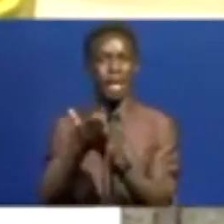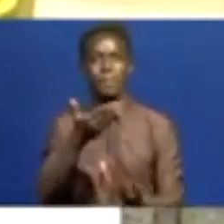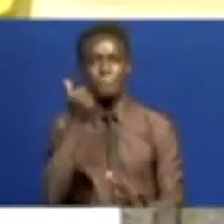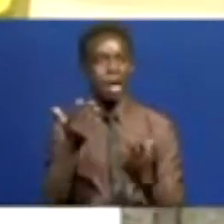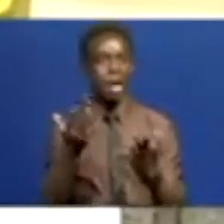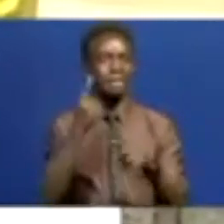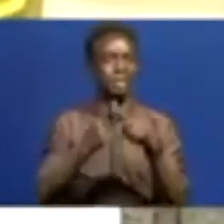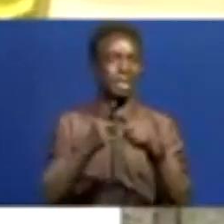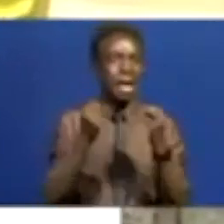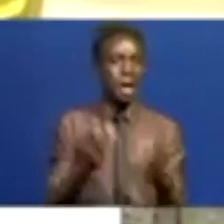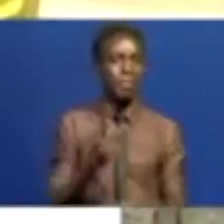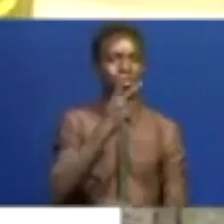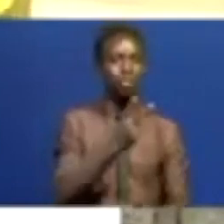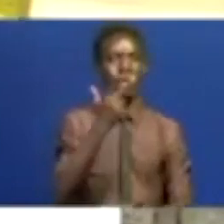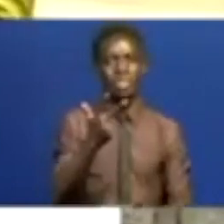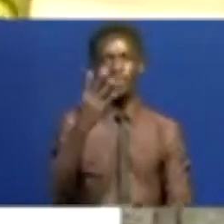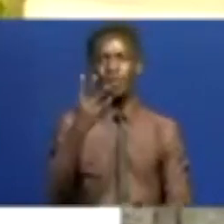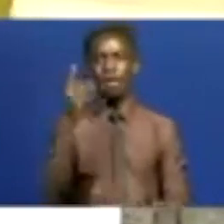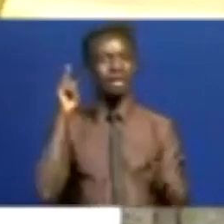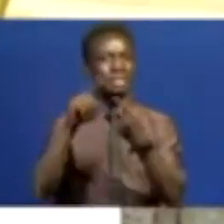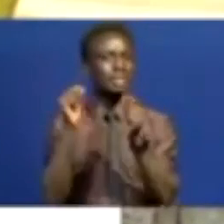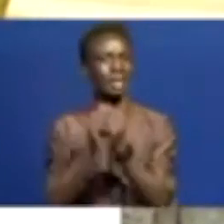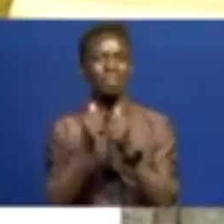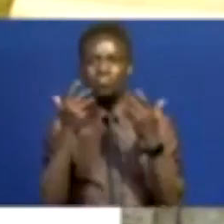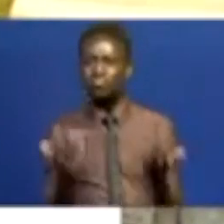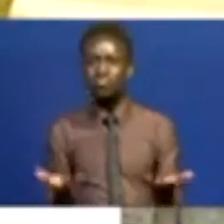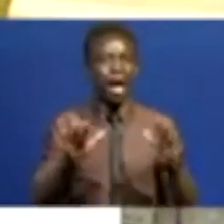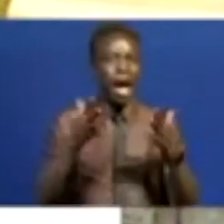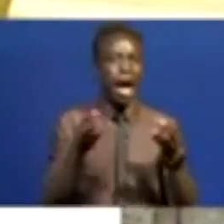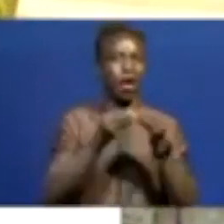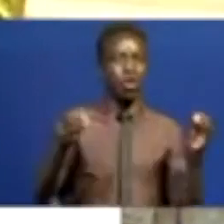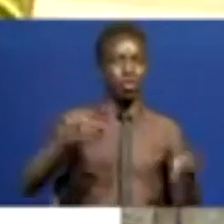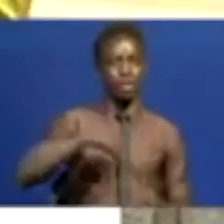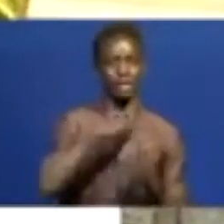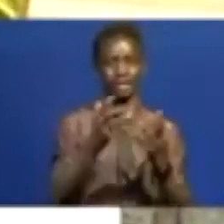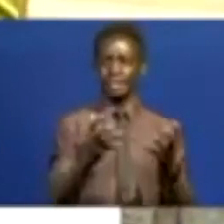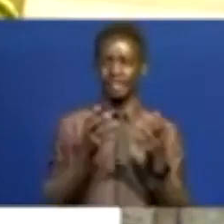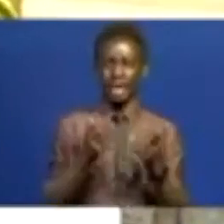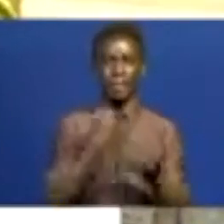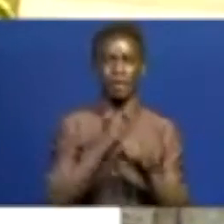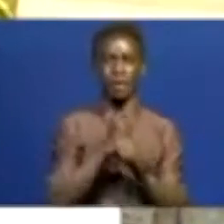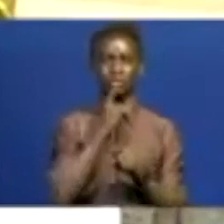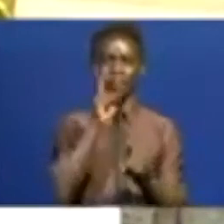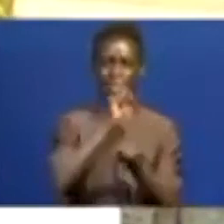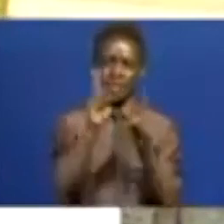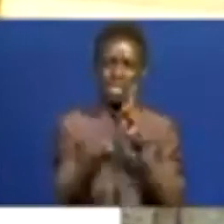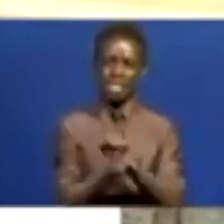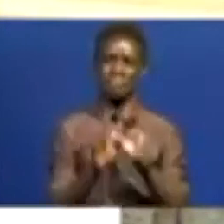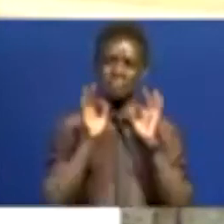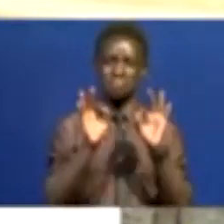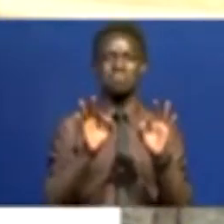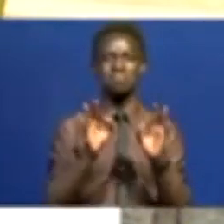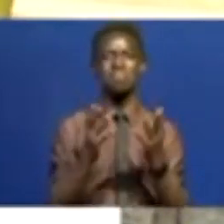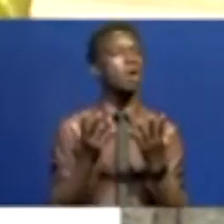3 years? Will it be 10? And that's the big question. How long should we tighten our belts? Yeah. That's the question. Then there's also another issue that was brought up by